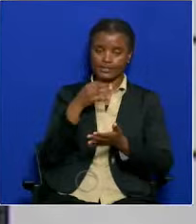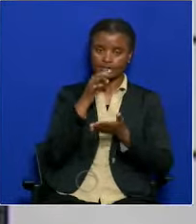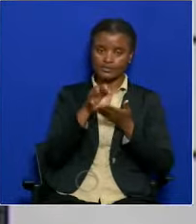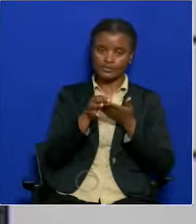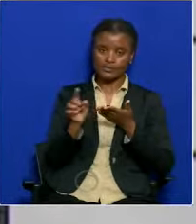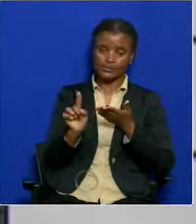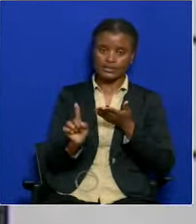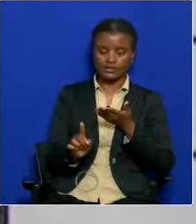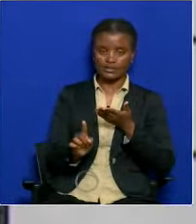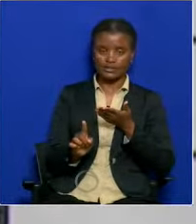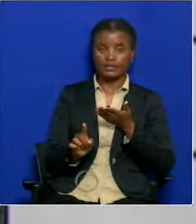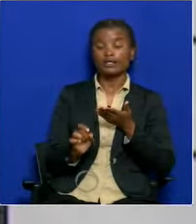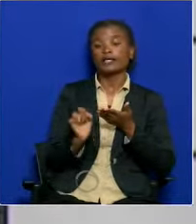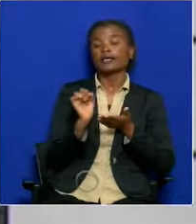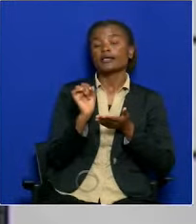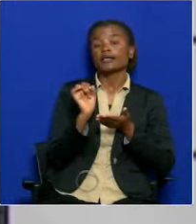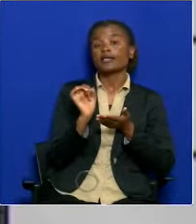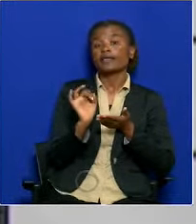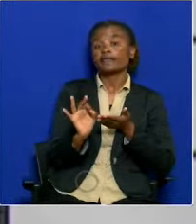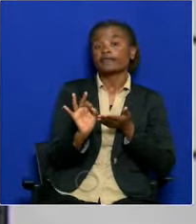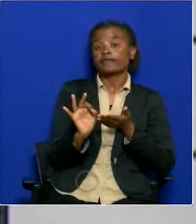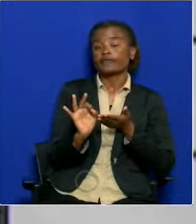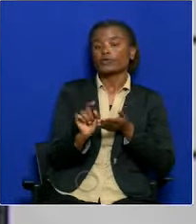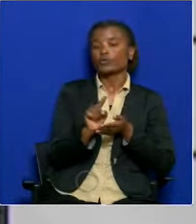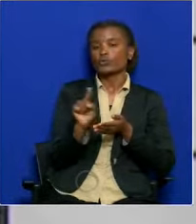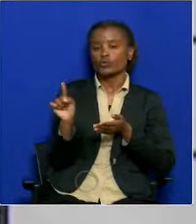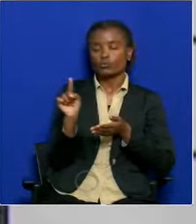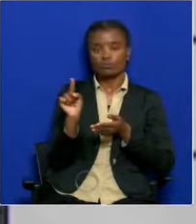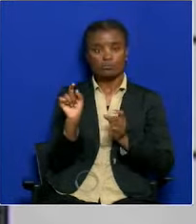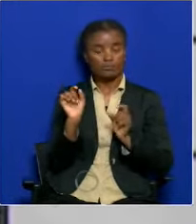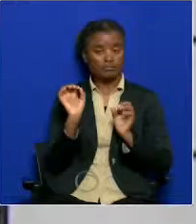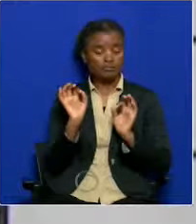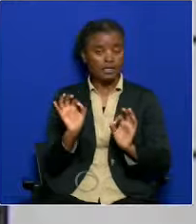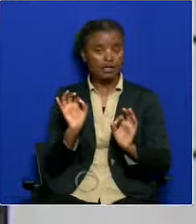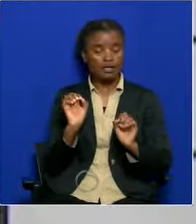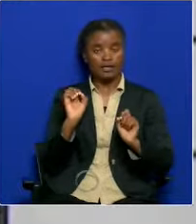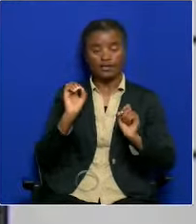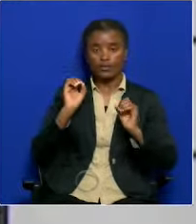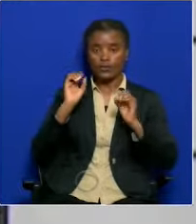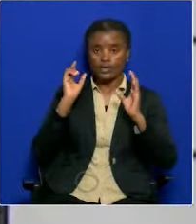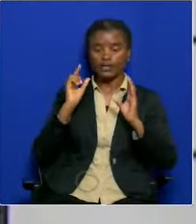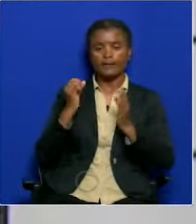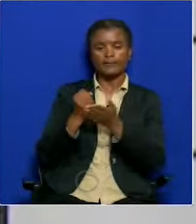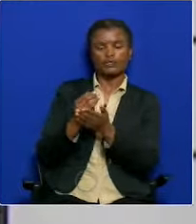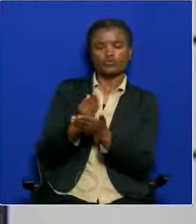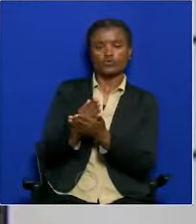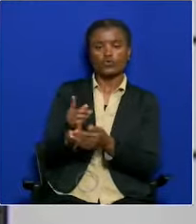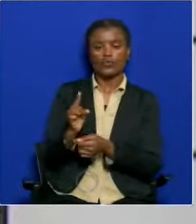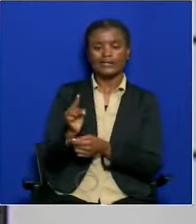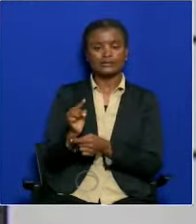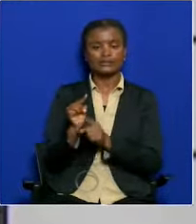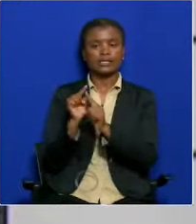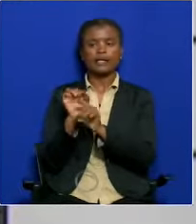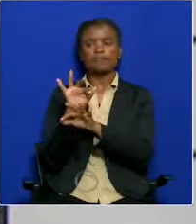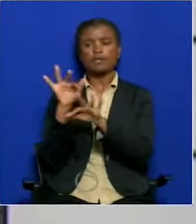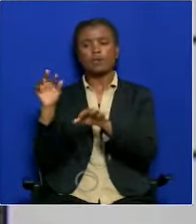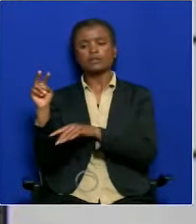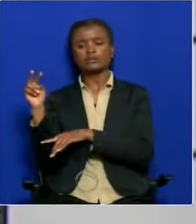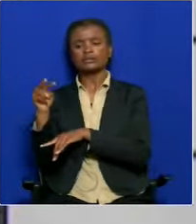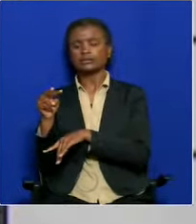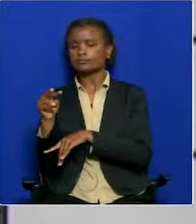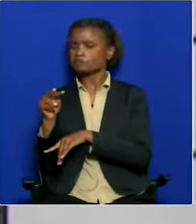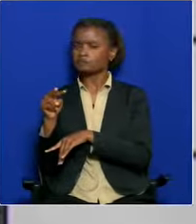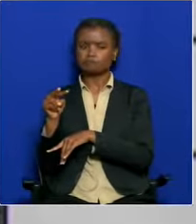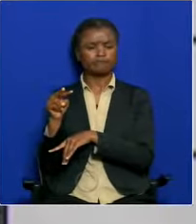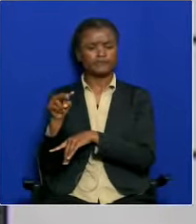were minded to act, to avoid appearances of impropriety, you